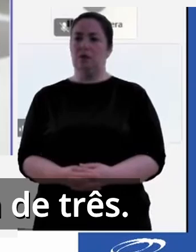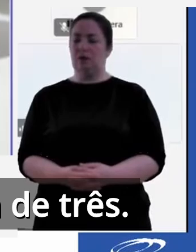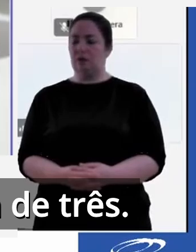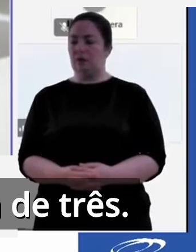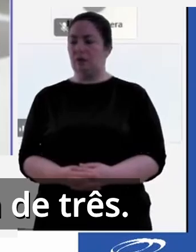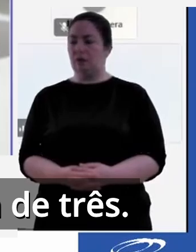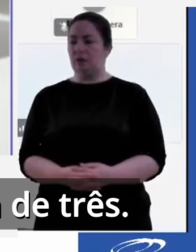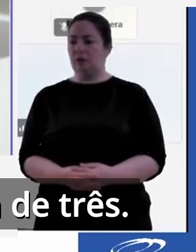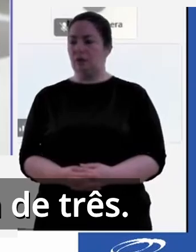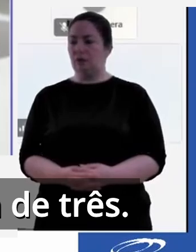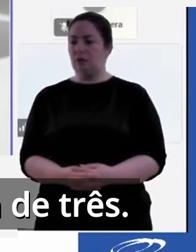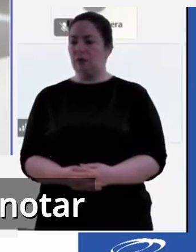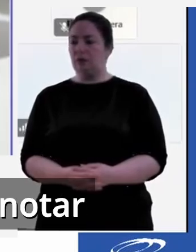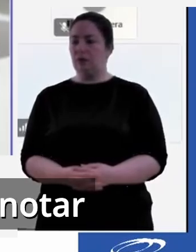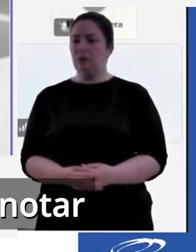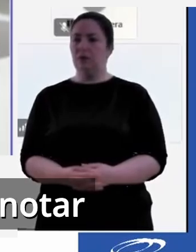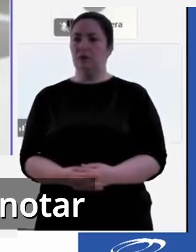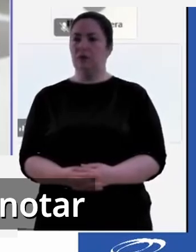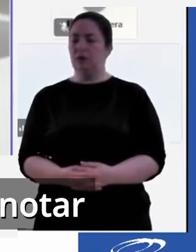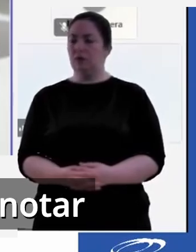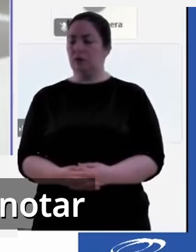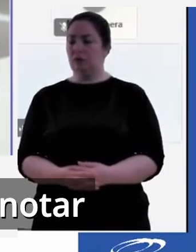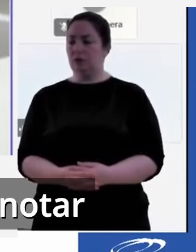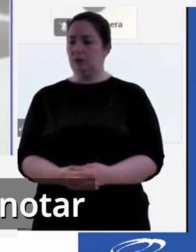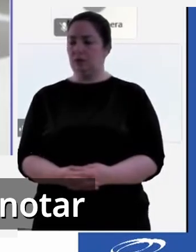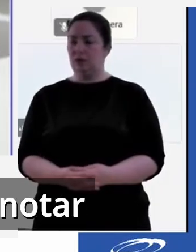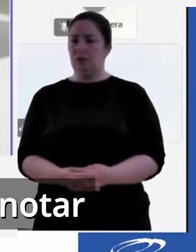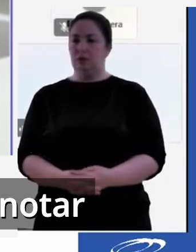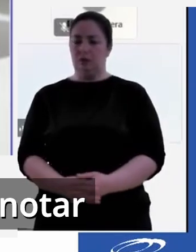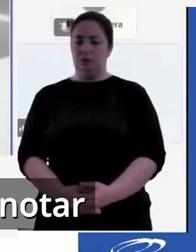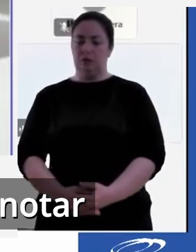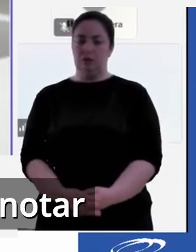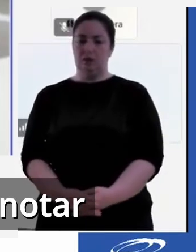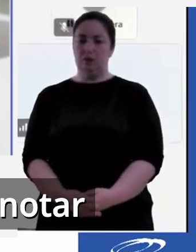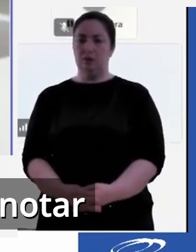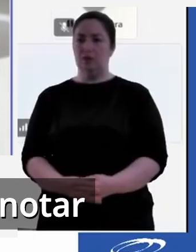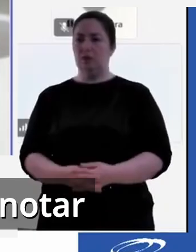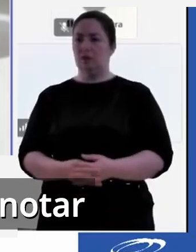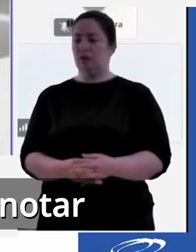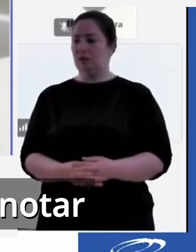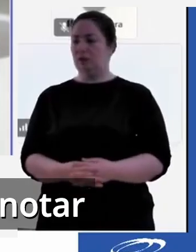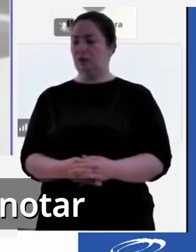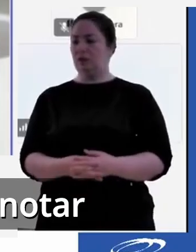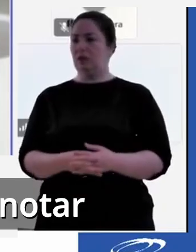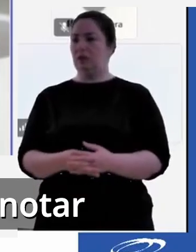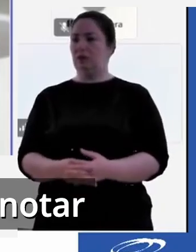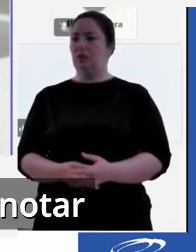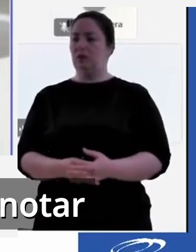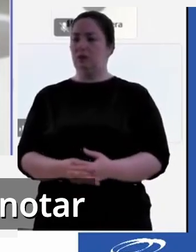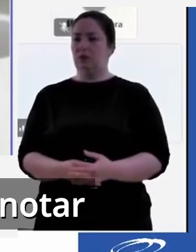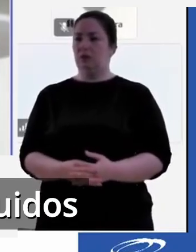culture bottles, you need 3. Now, that's what we advise. I think it's